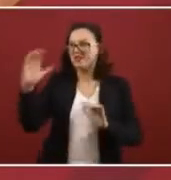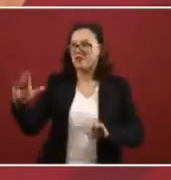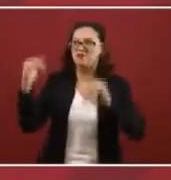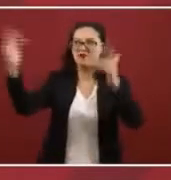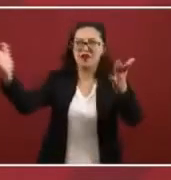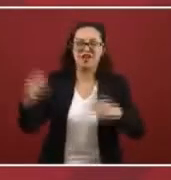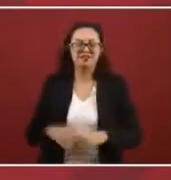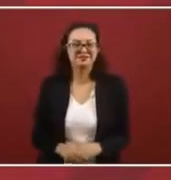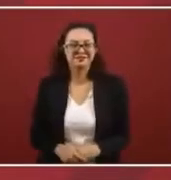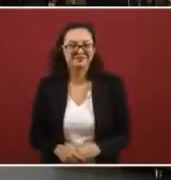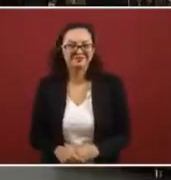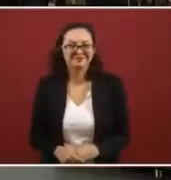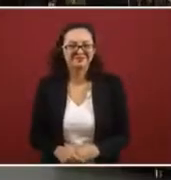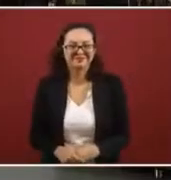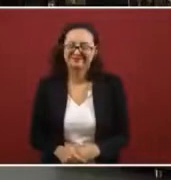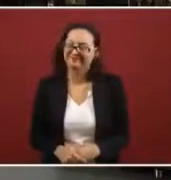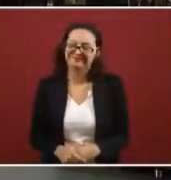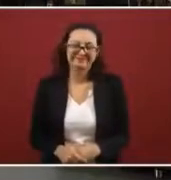imagine